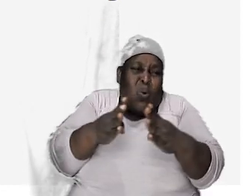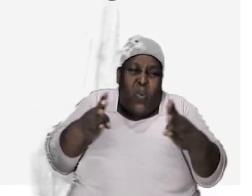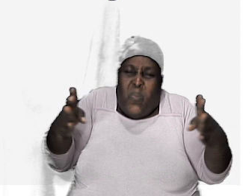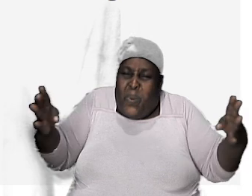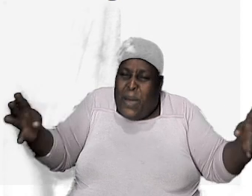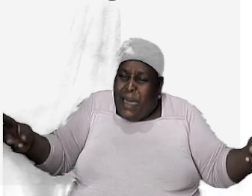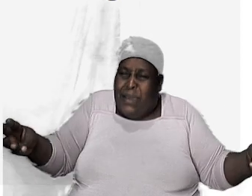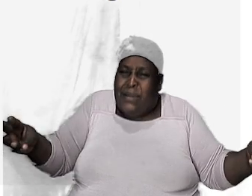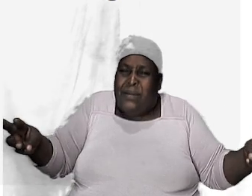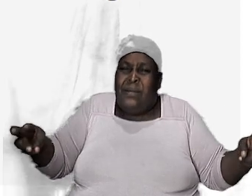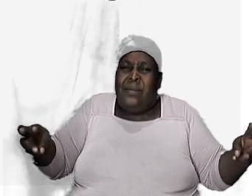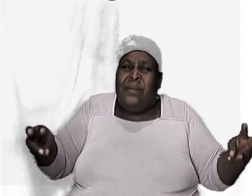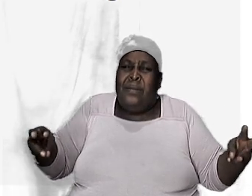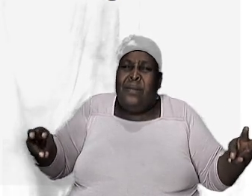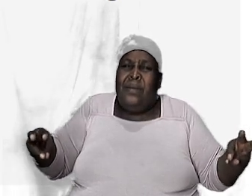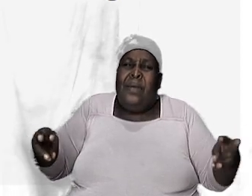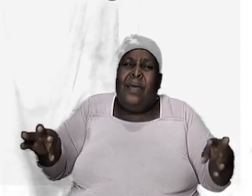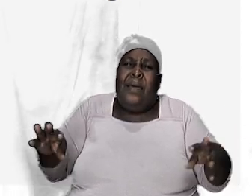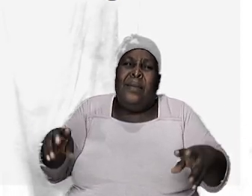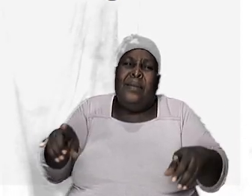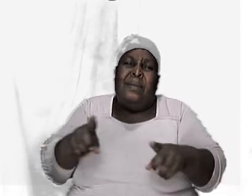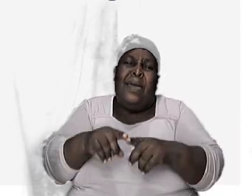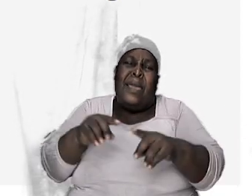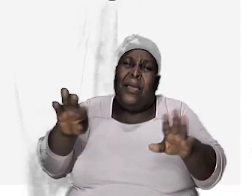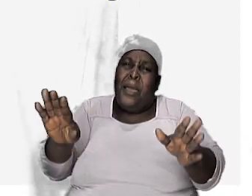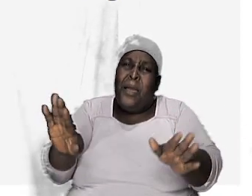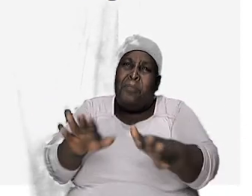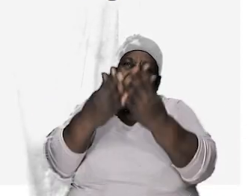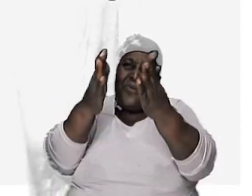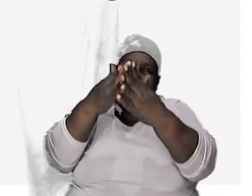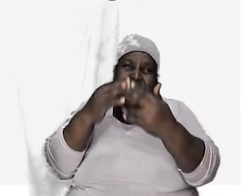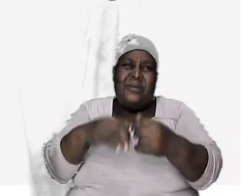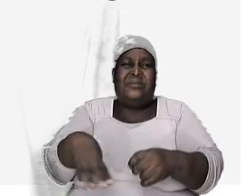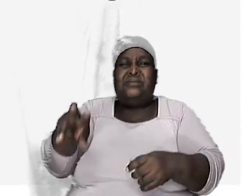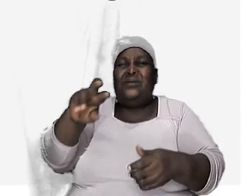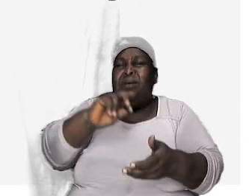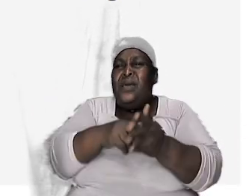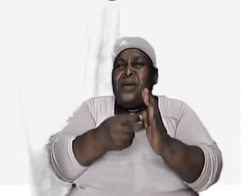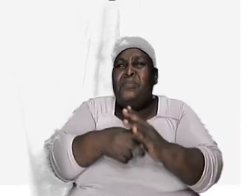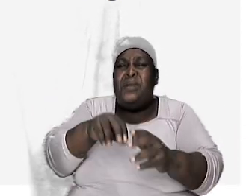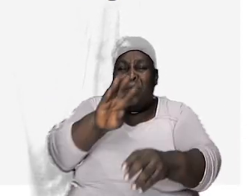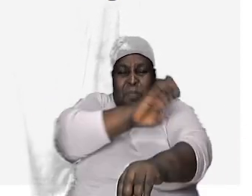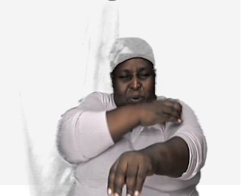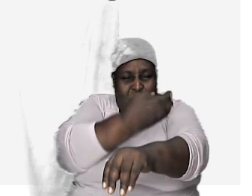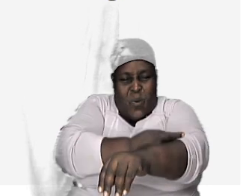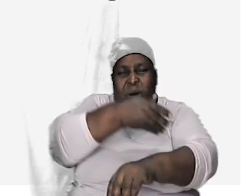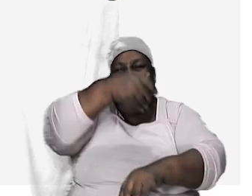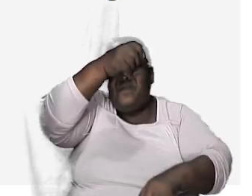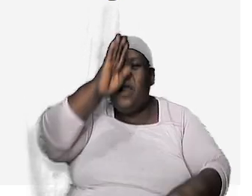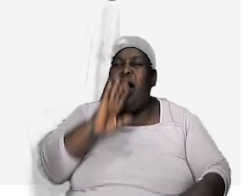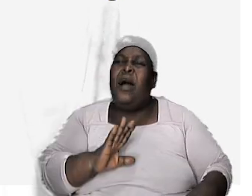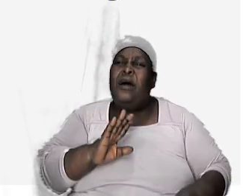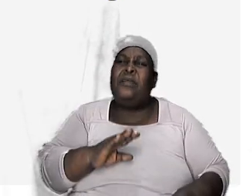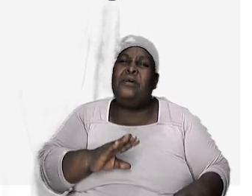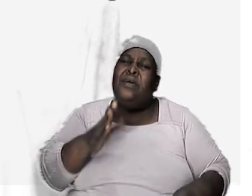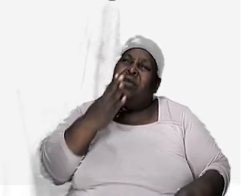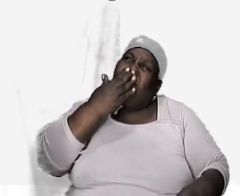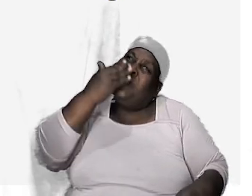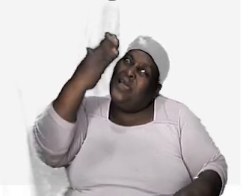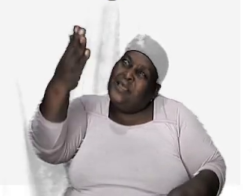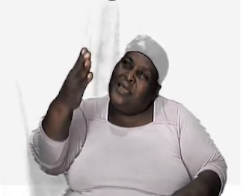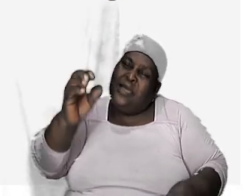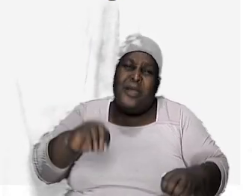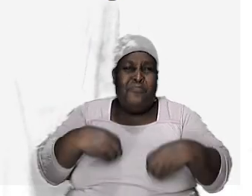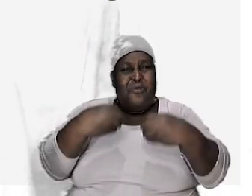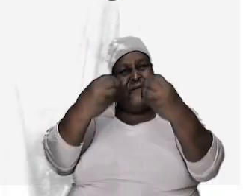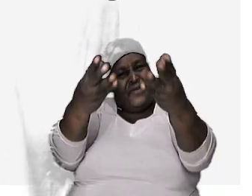really, unlike praise, which deals with the power of God, and unlike thanksgiving, which deals with the provision